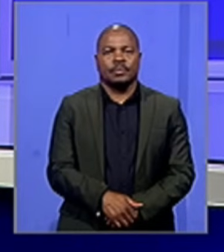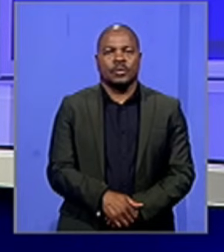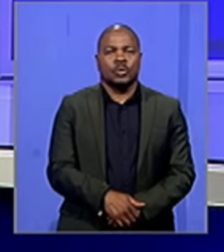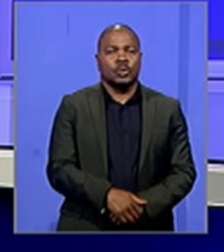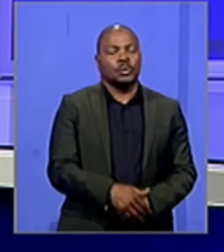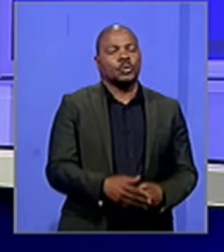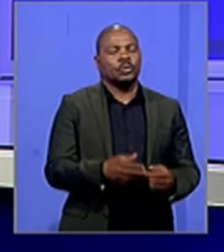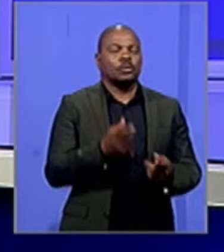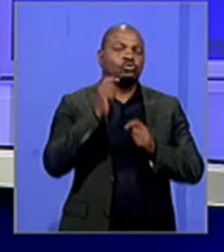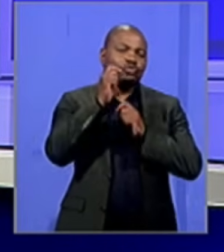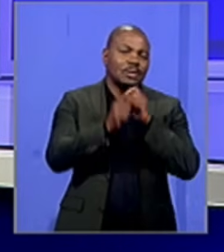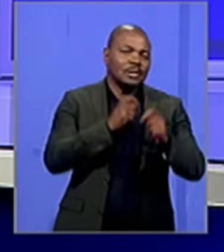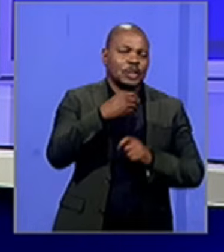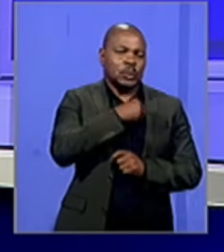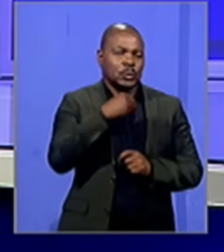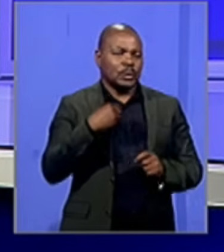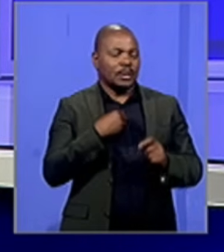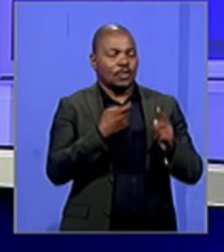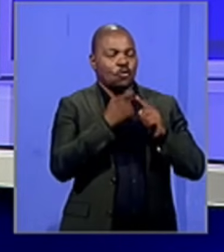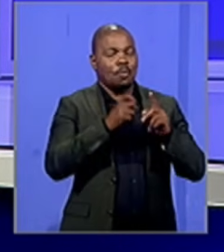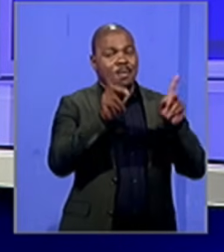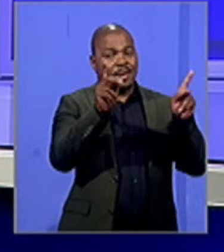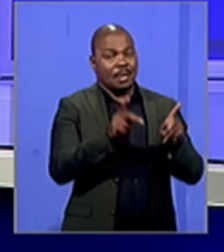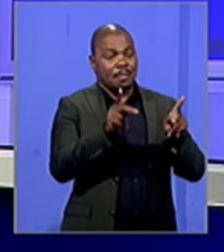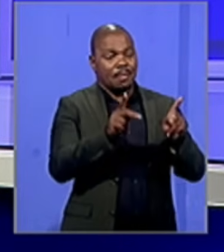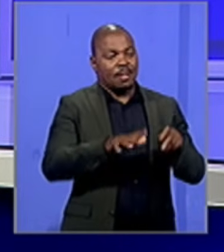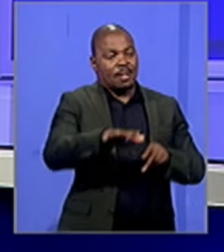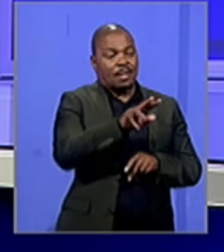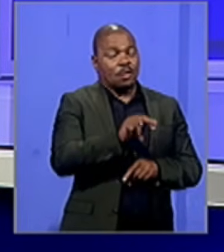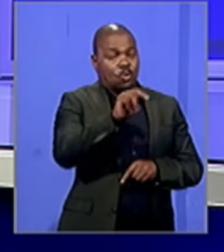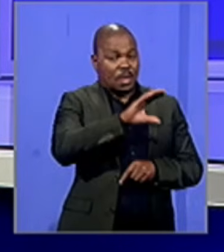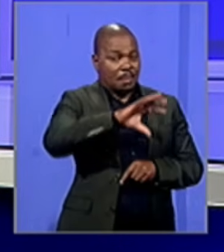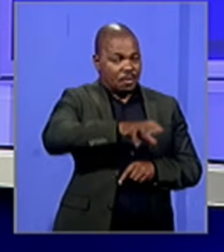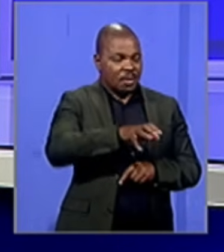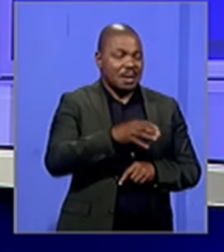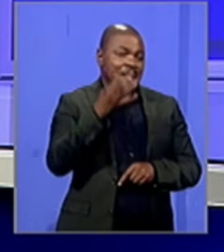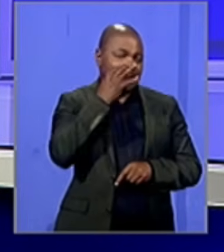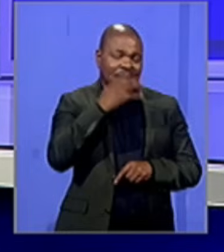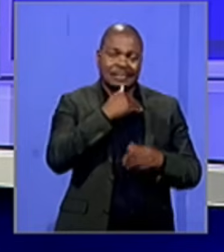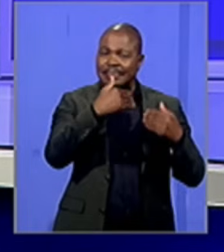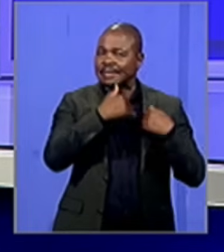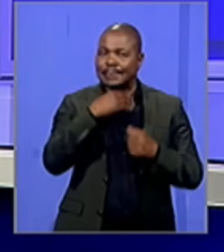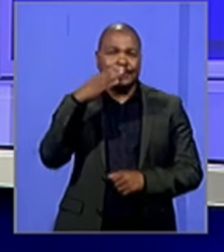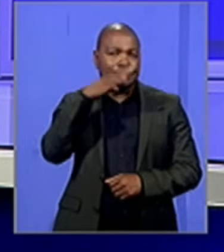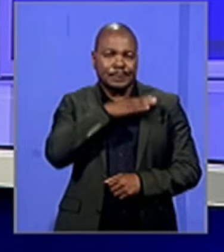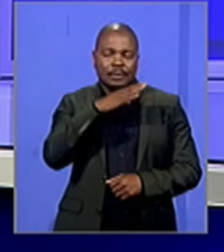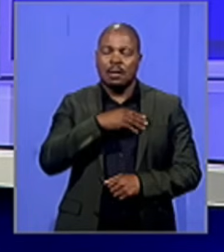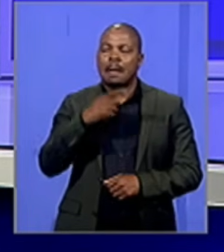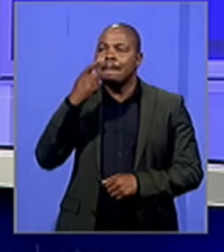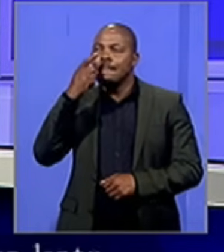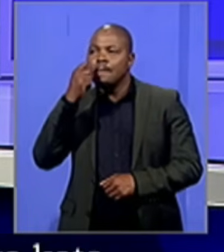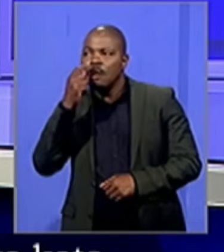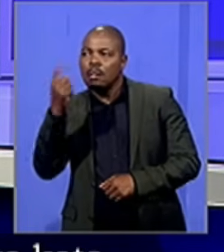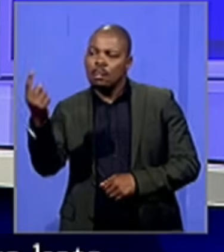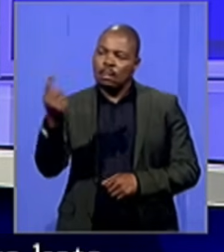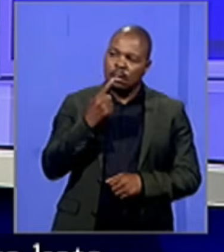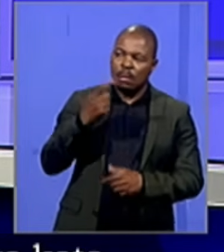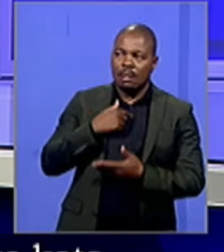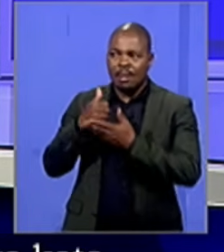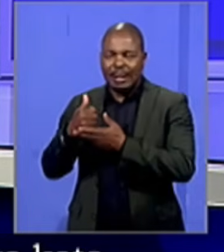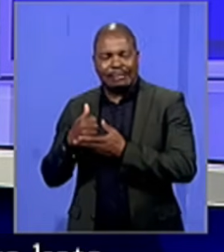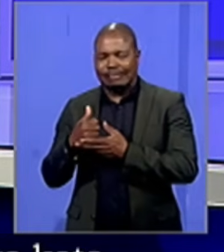Dingaka tša setšo tša basadi ka Kimberley Northern Cape di re di ikwa di se tša bolokega go phekola balwetši ba